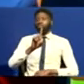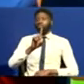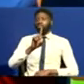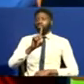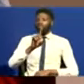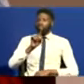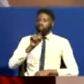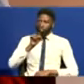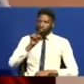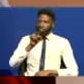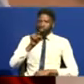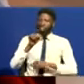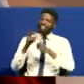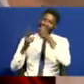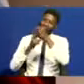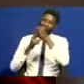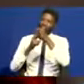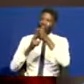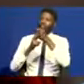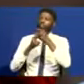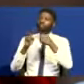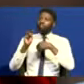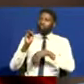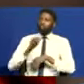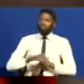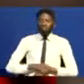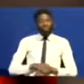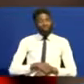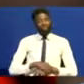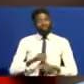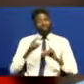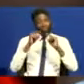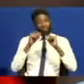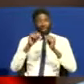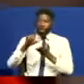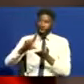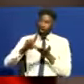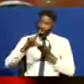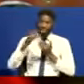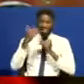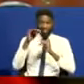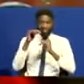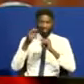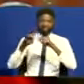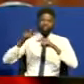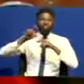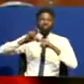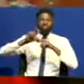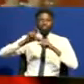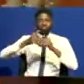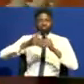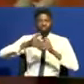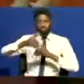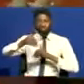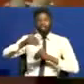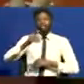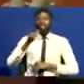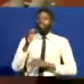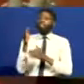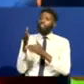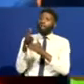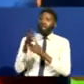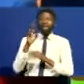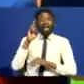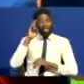21,751. The CS has signaled that the loan limits are likely to be increased come this Thursday, and here is the reason